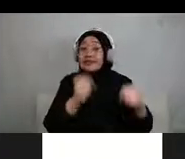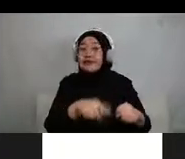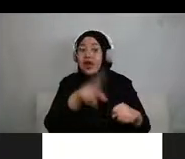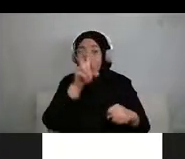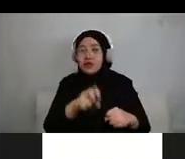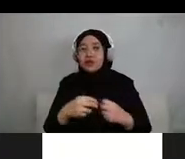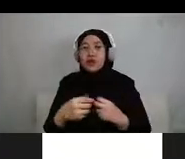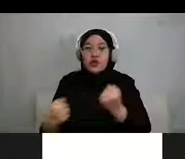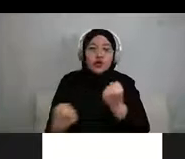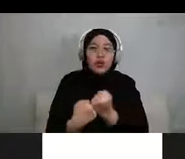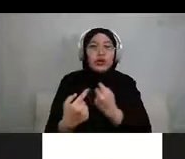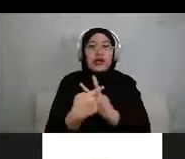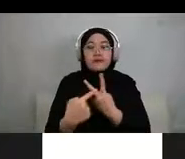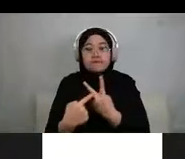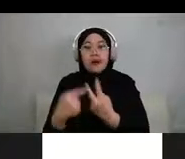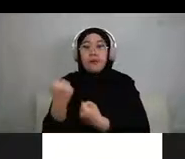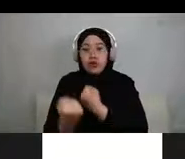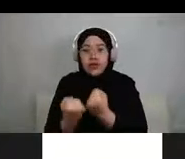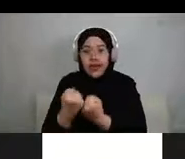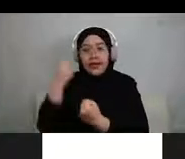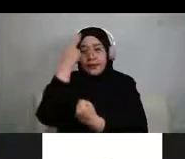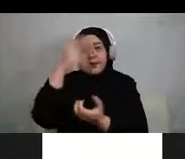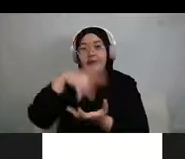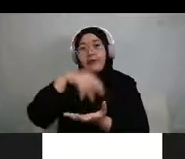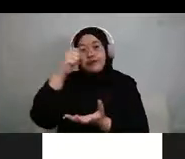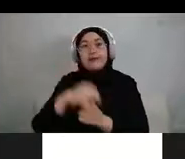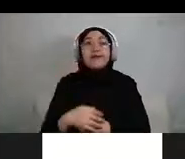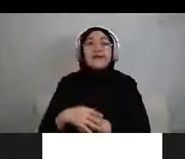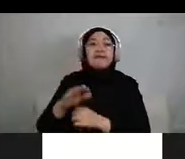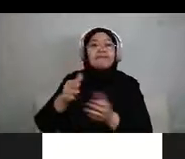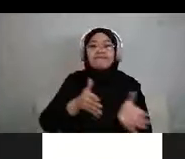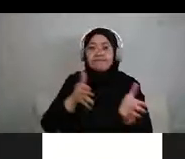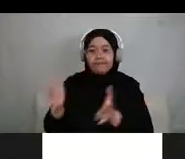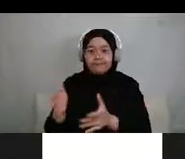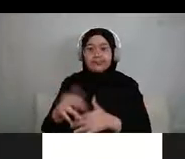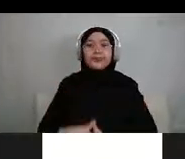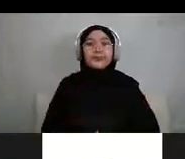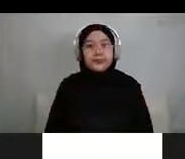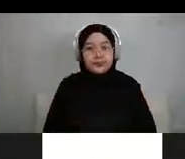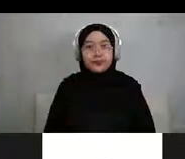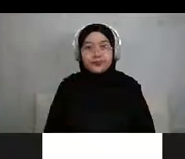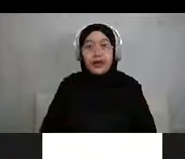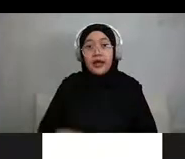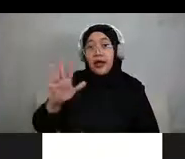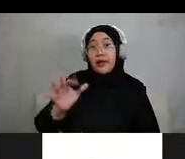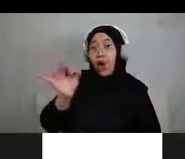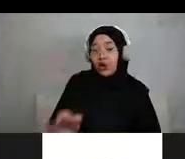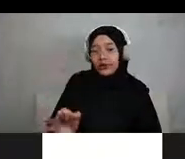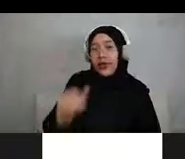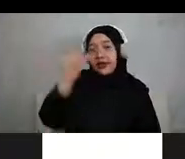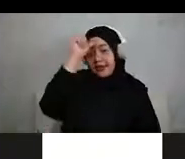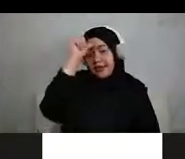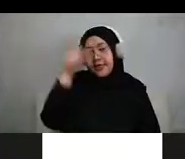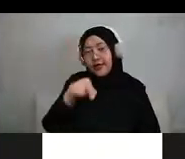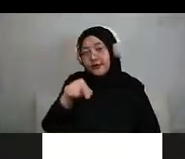So another interesting development that is taking place currently is that 5 cities in India have collectively decided to go